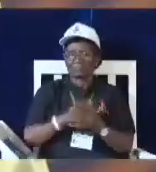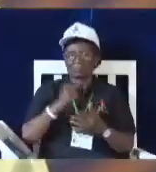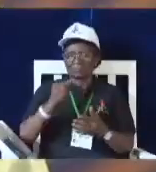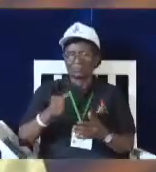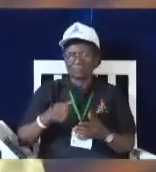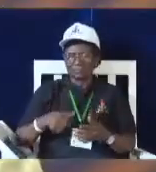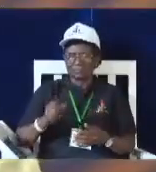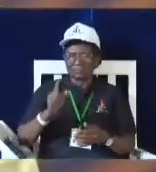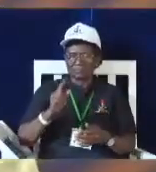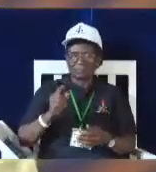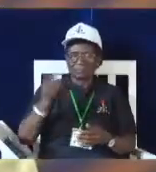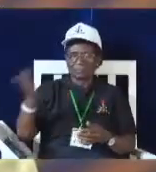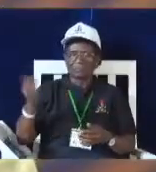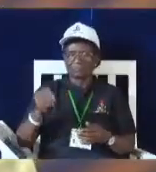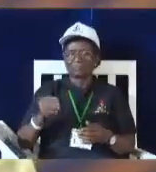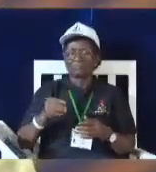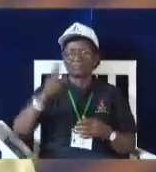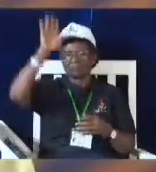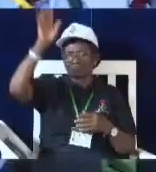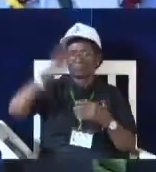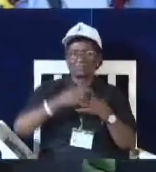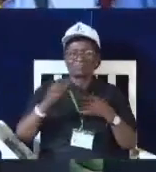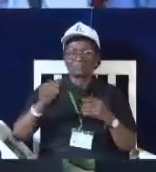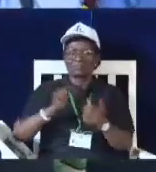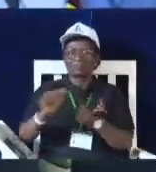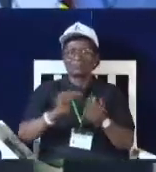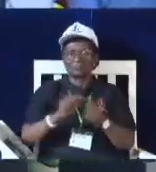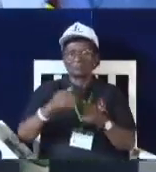Amen. Let your blood wash away their sins. Amen.